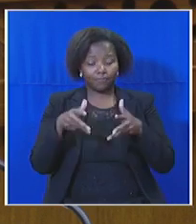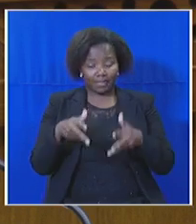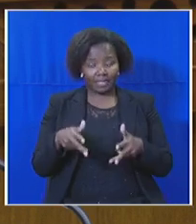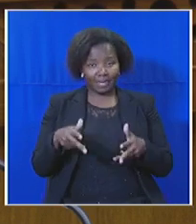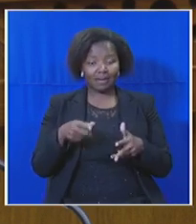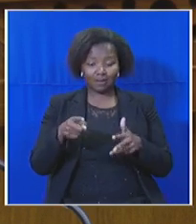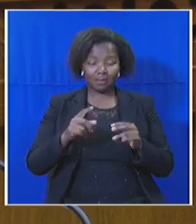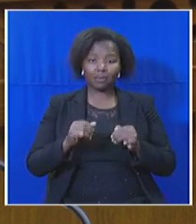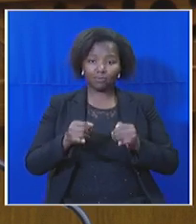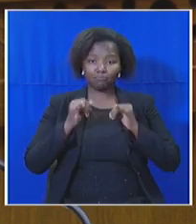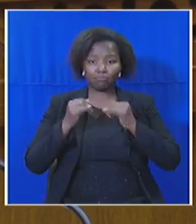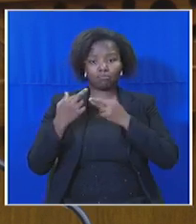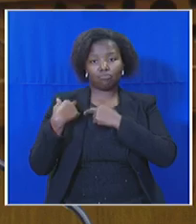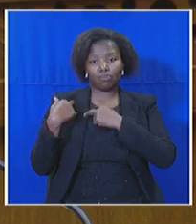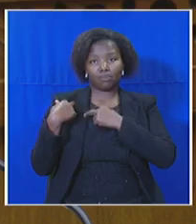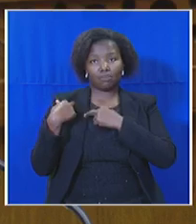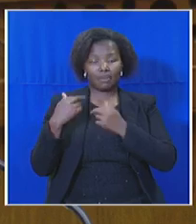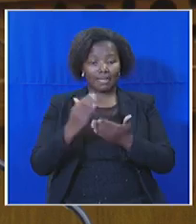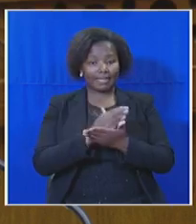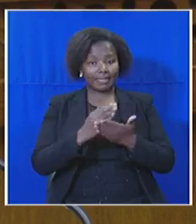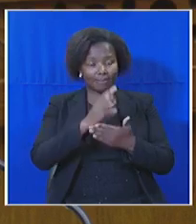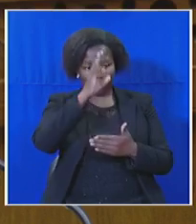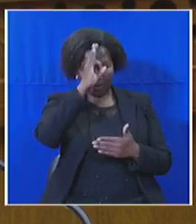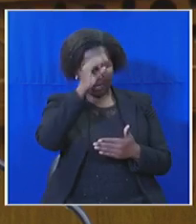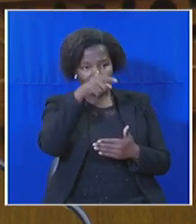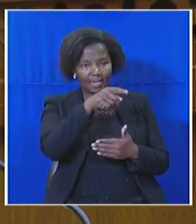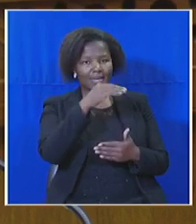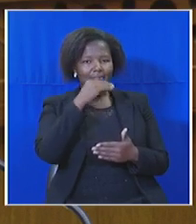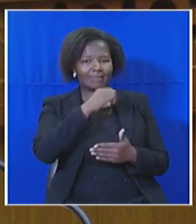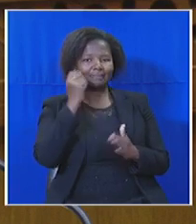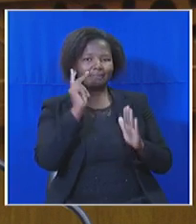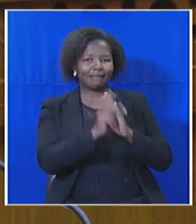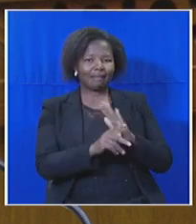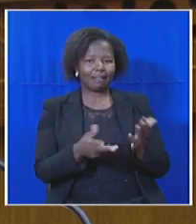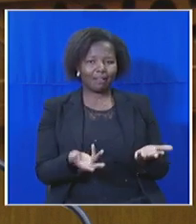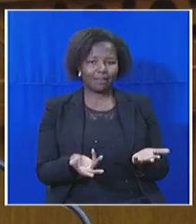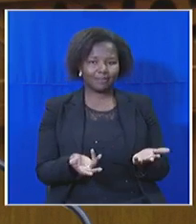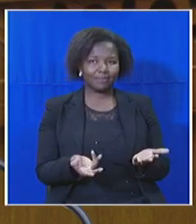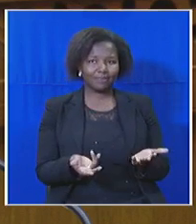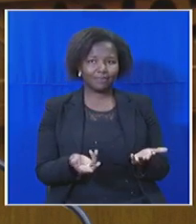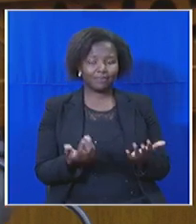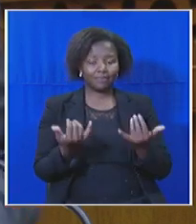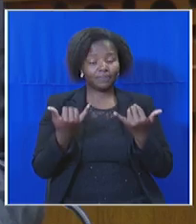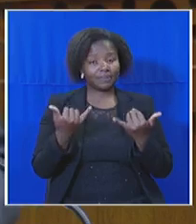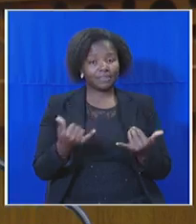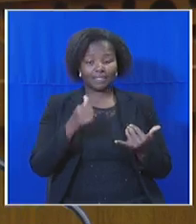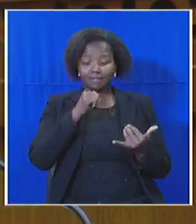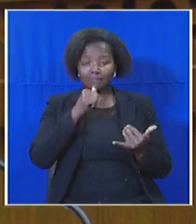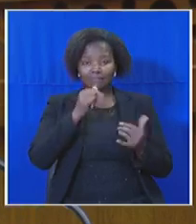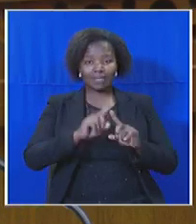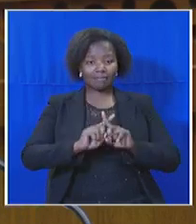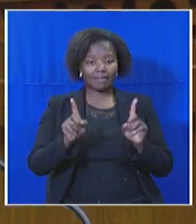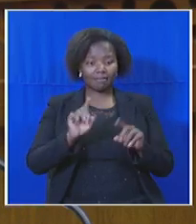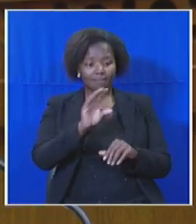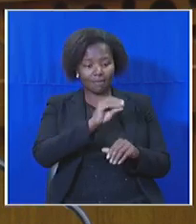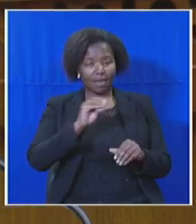times, members of the police service have to pay the ultimate price. Even though we make the distinction between those